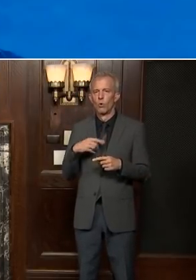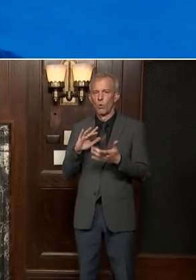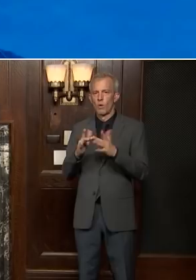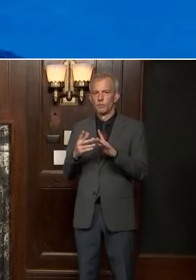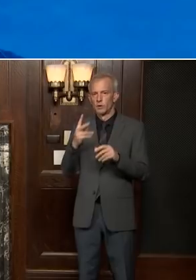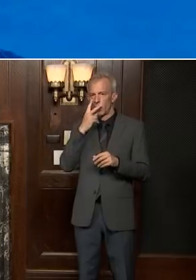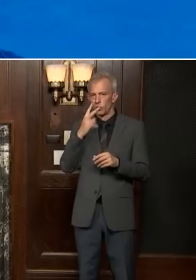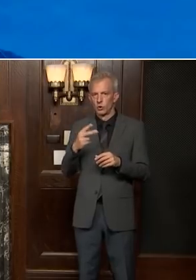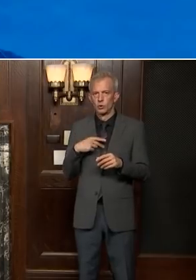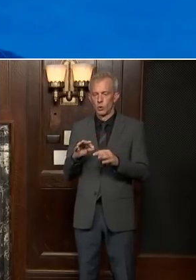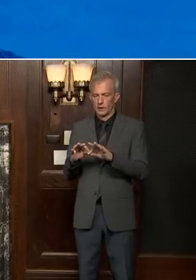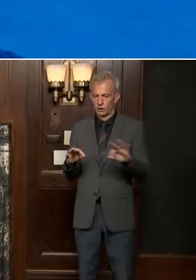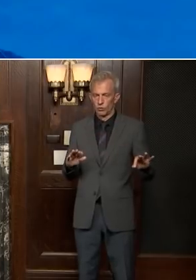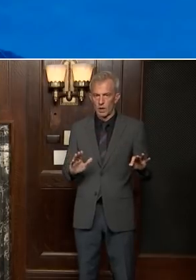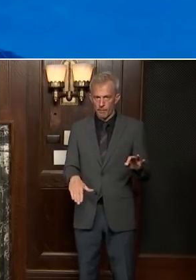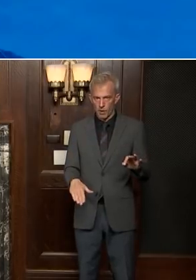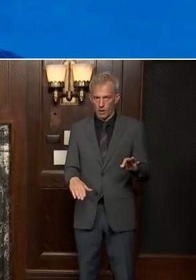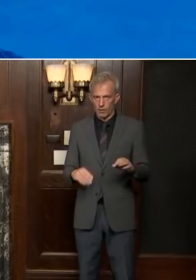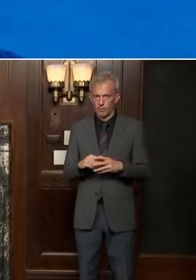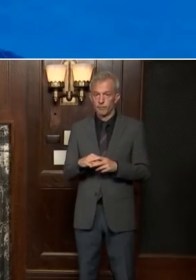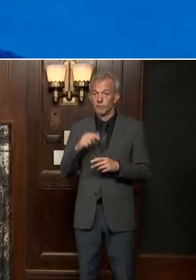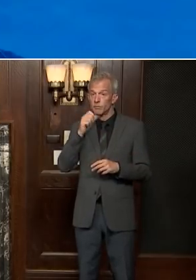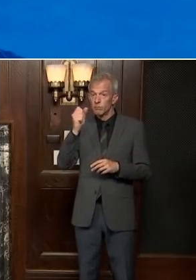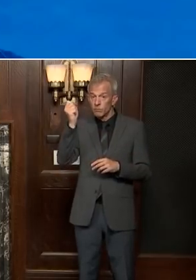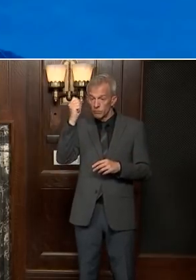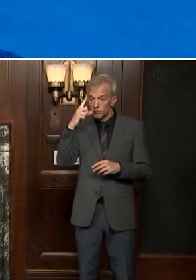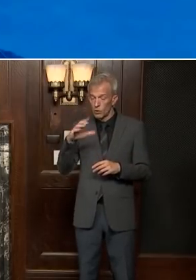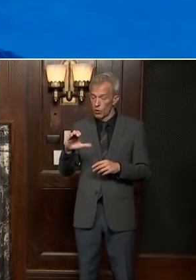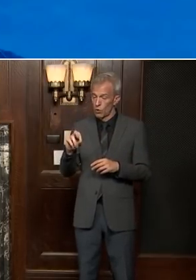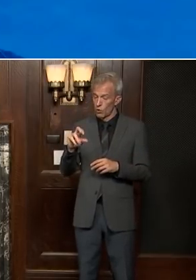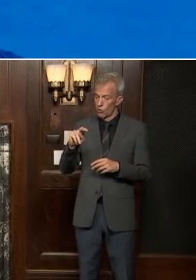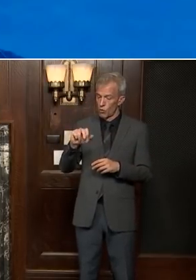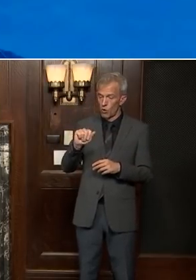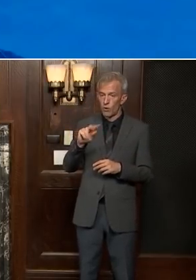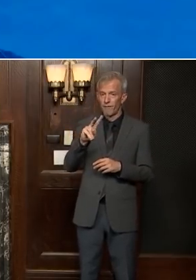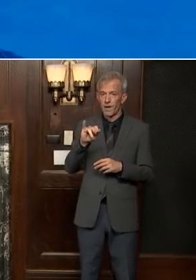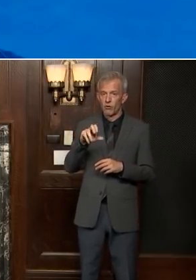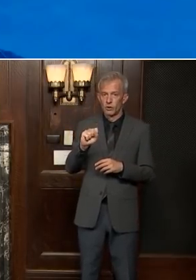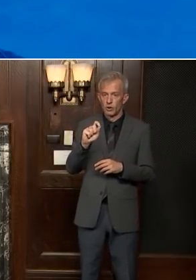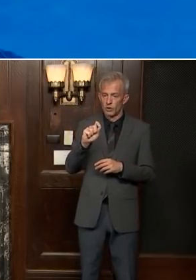coronavirus.lacity.org. And even though it says LA City, it's not just for LA City residents. That's